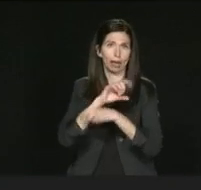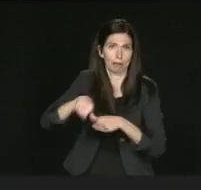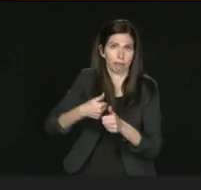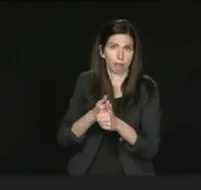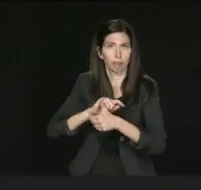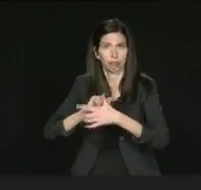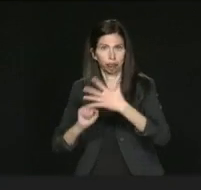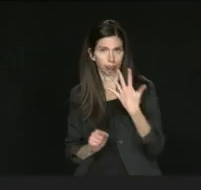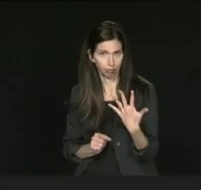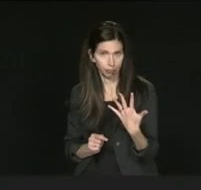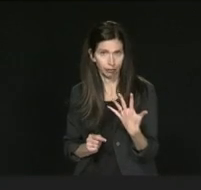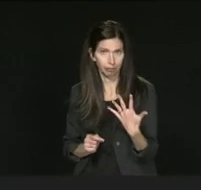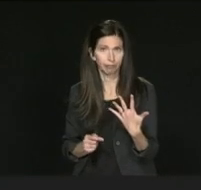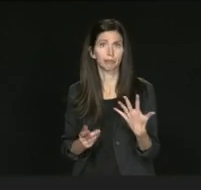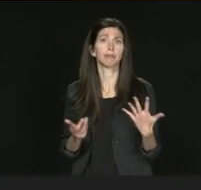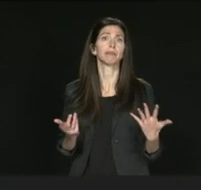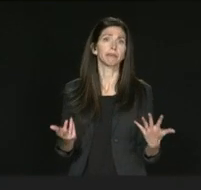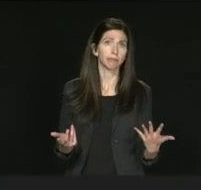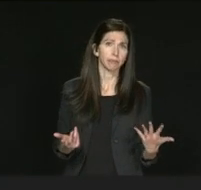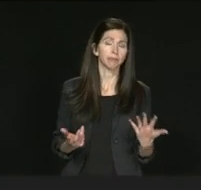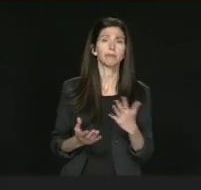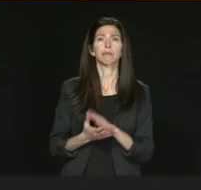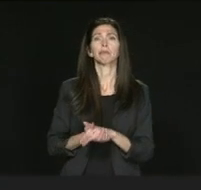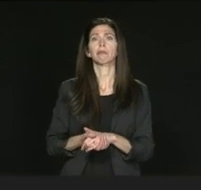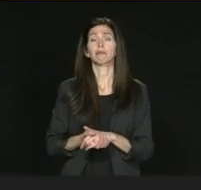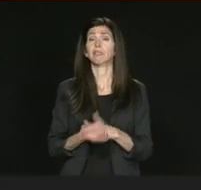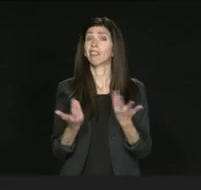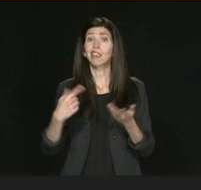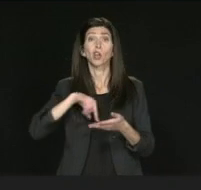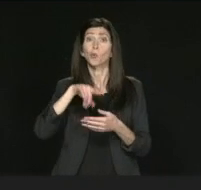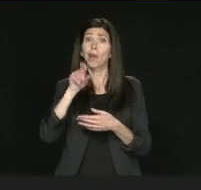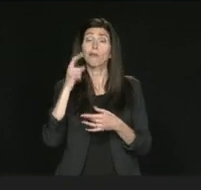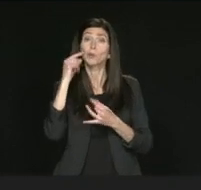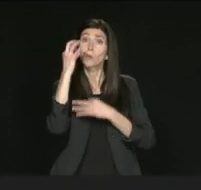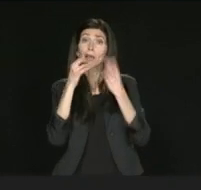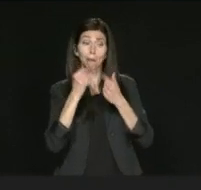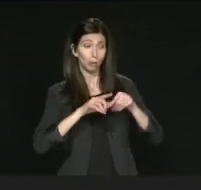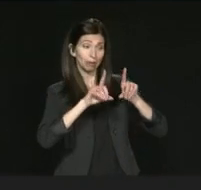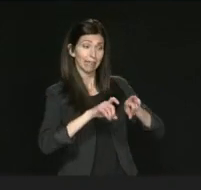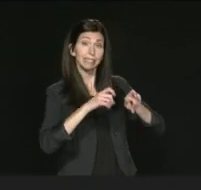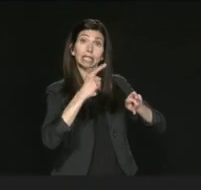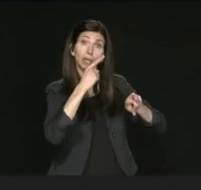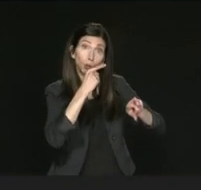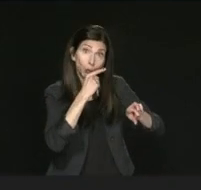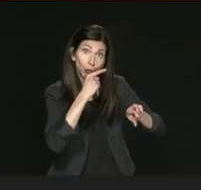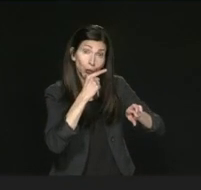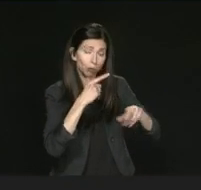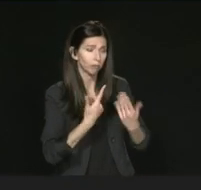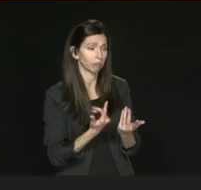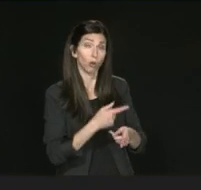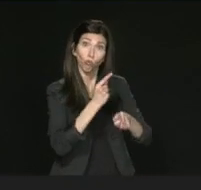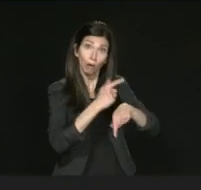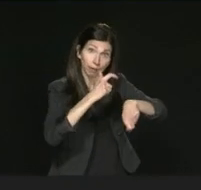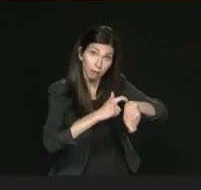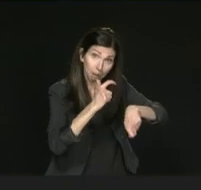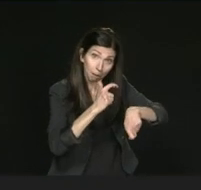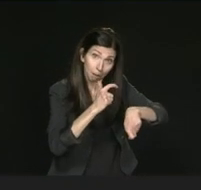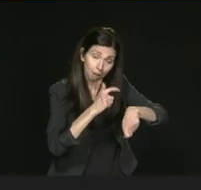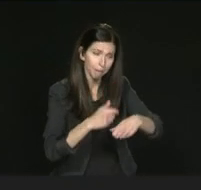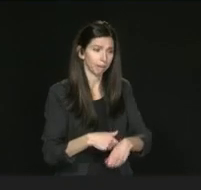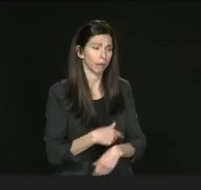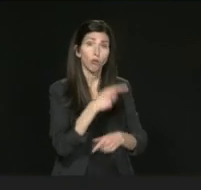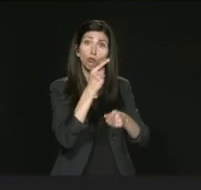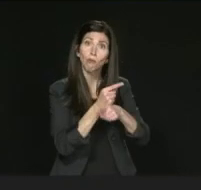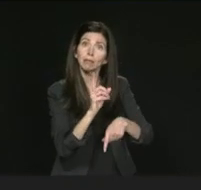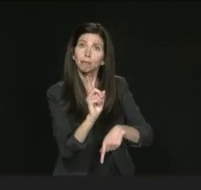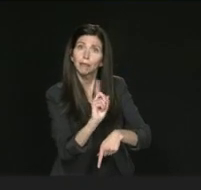about testing the right people at the right time in the right place. And what does that mean? That means